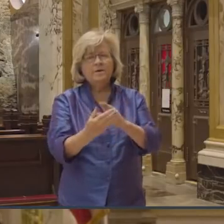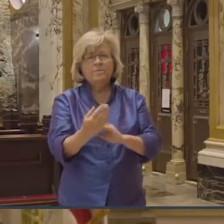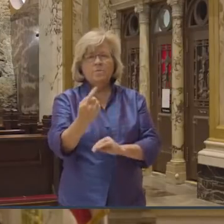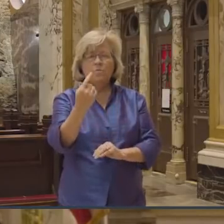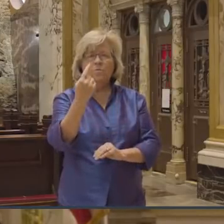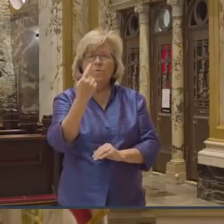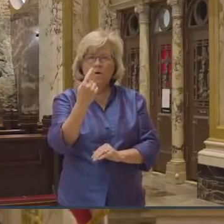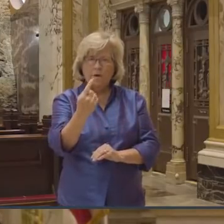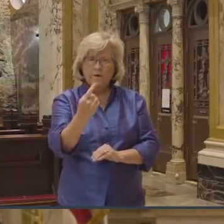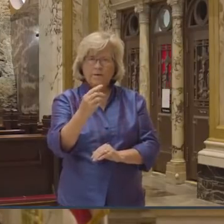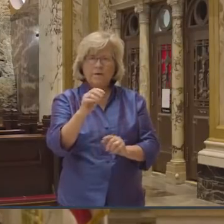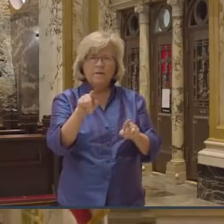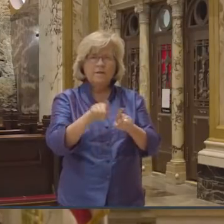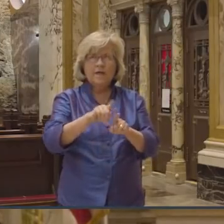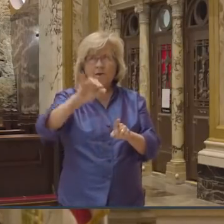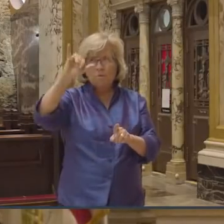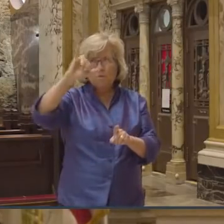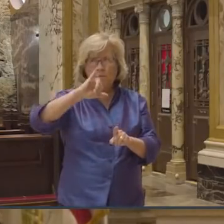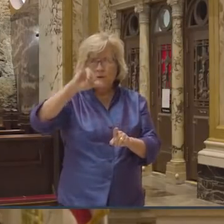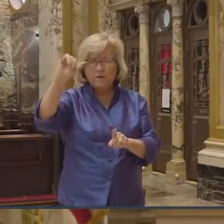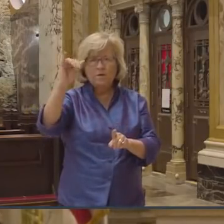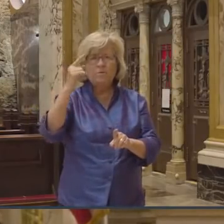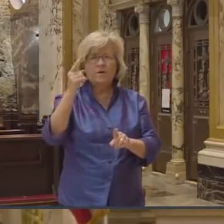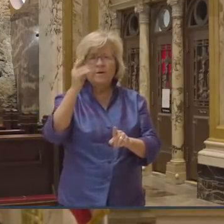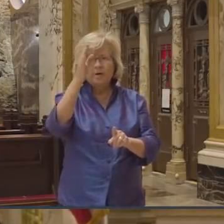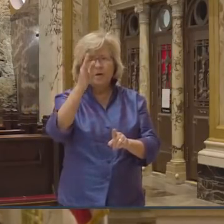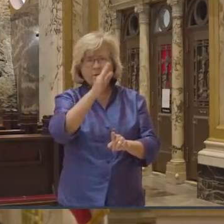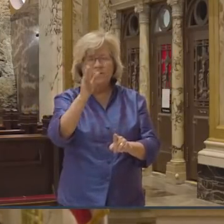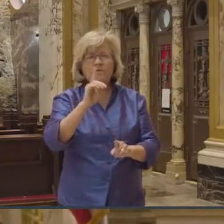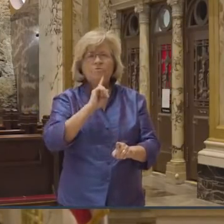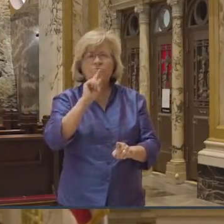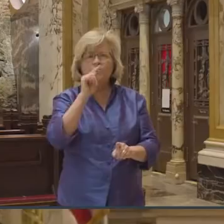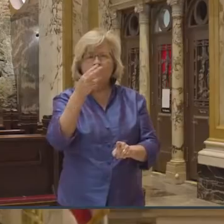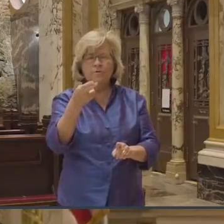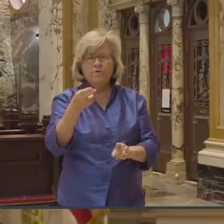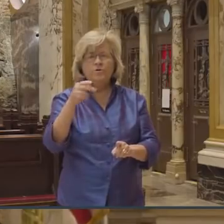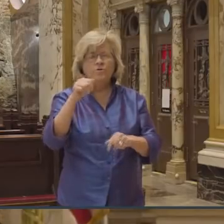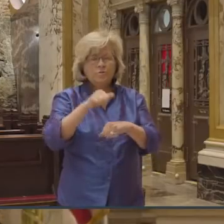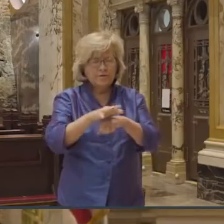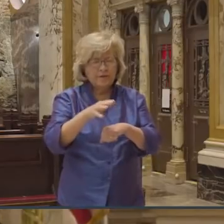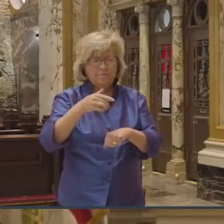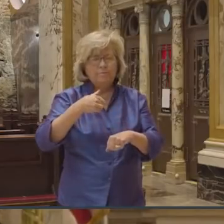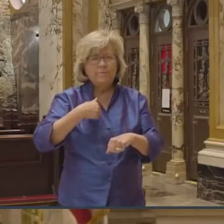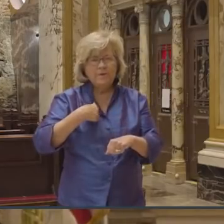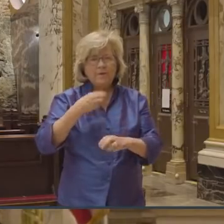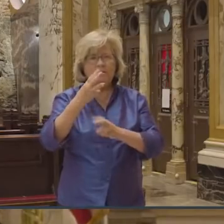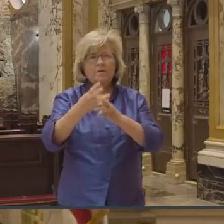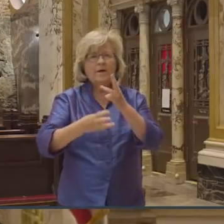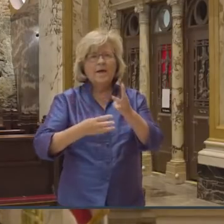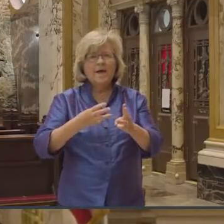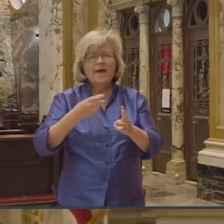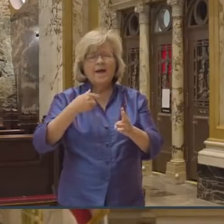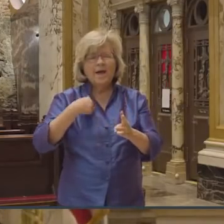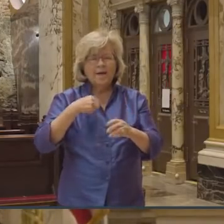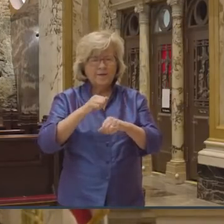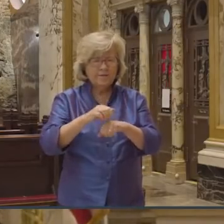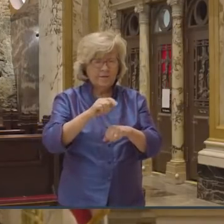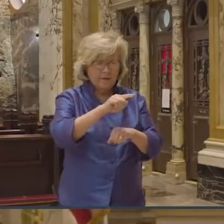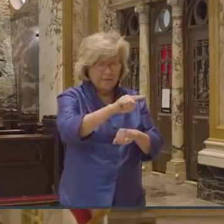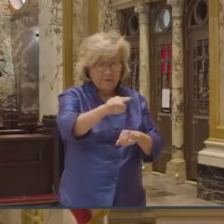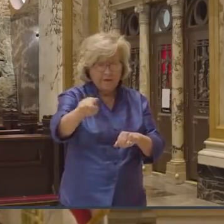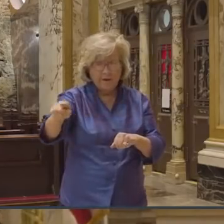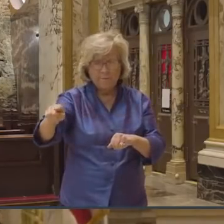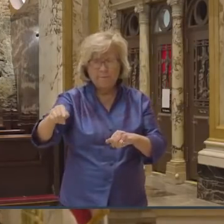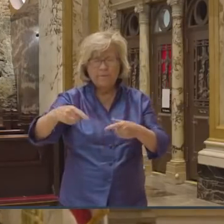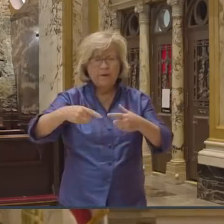one. Consecrate them in the truth, and as you send me into the world, so I send them into the